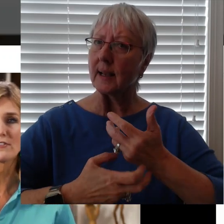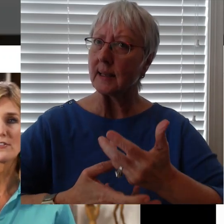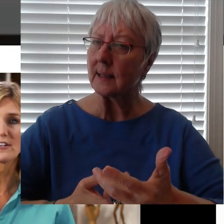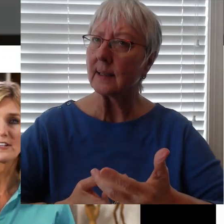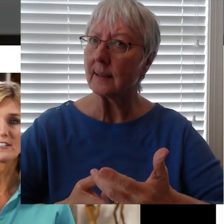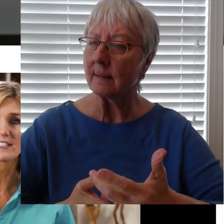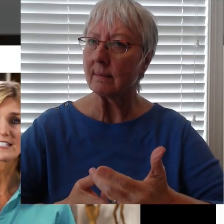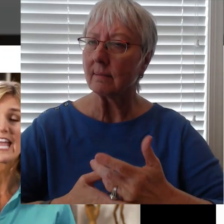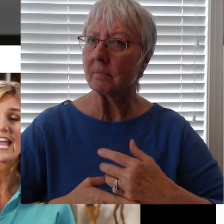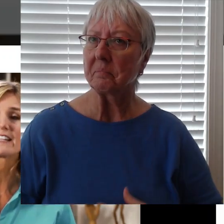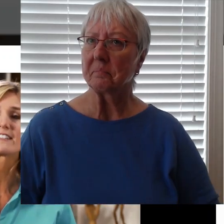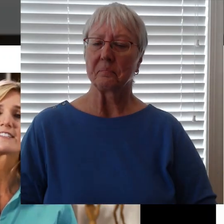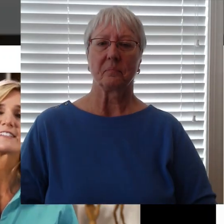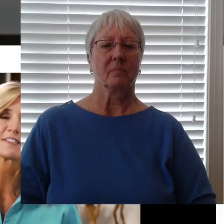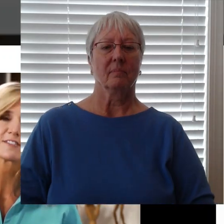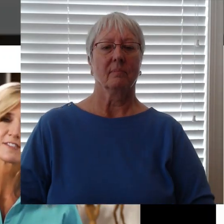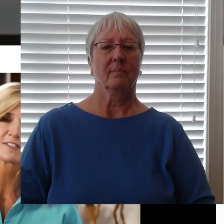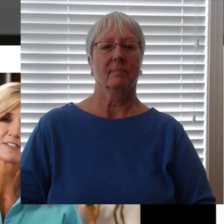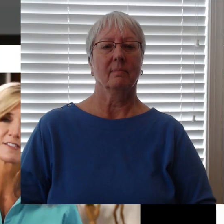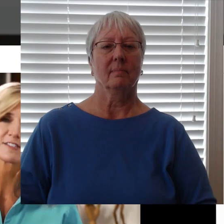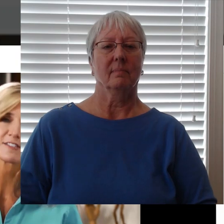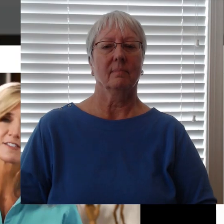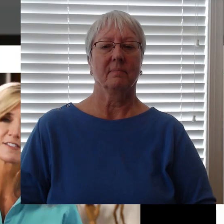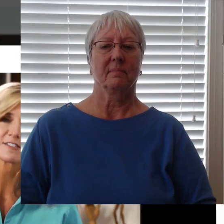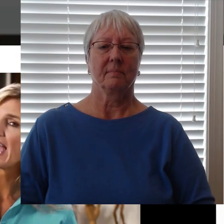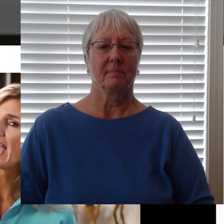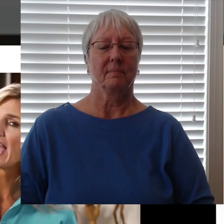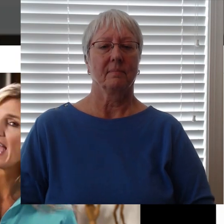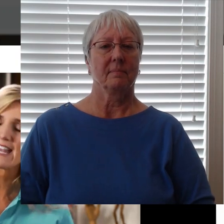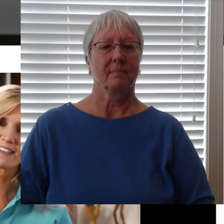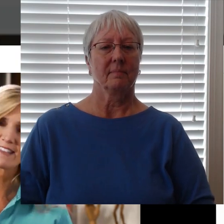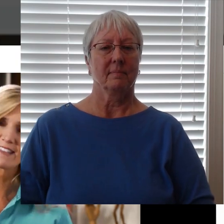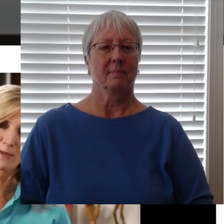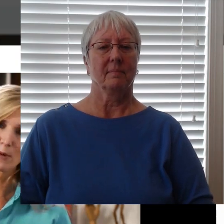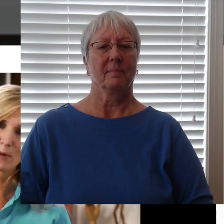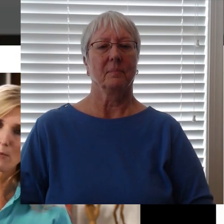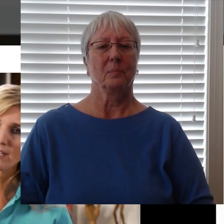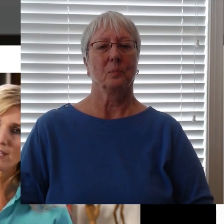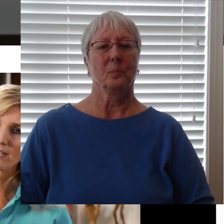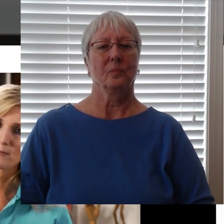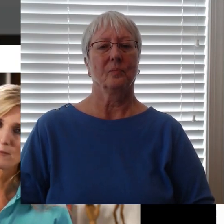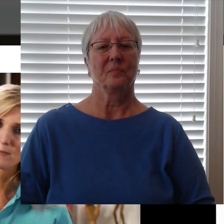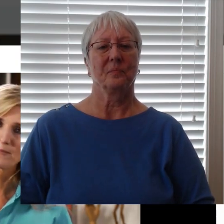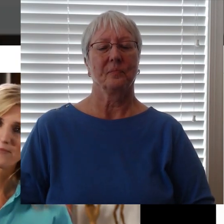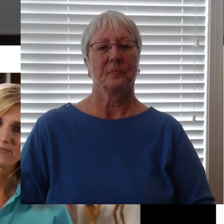underdog for an artist, and seriously, anything but mud.